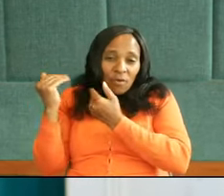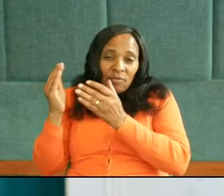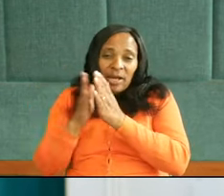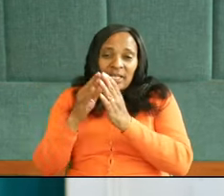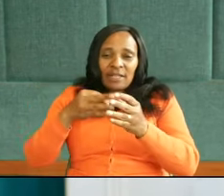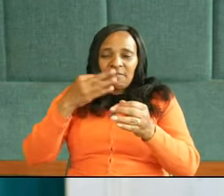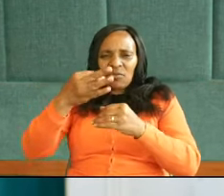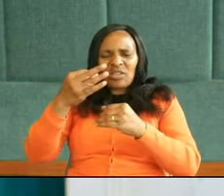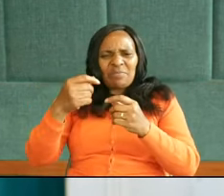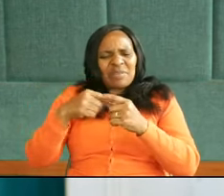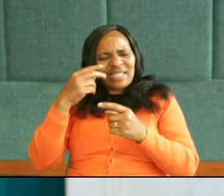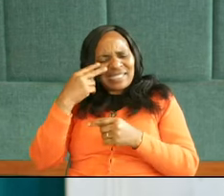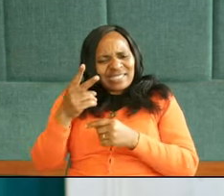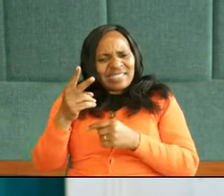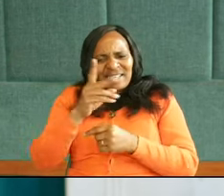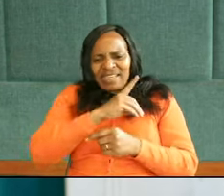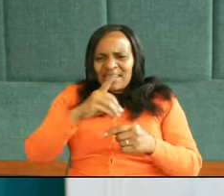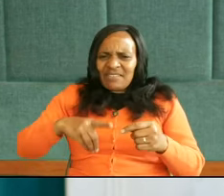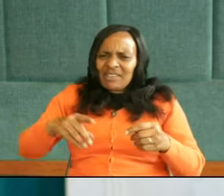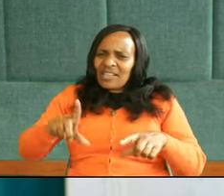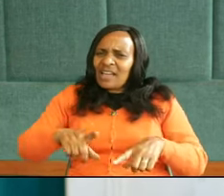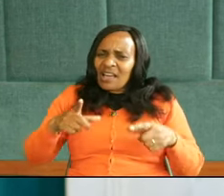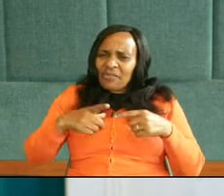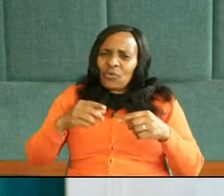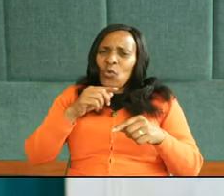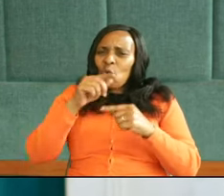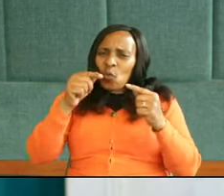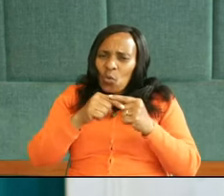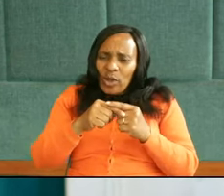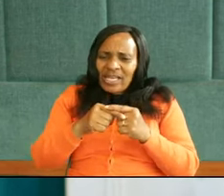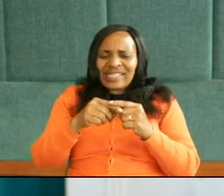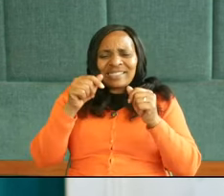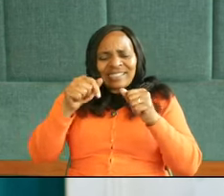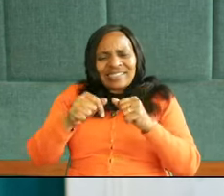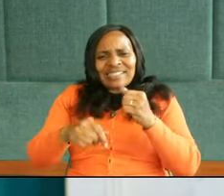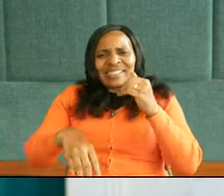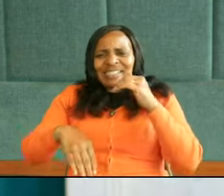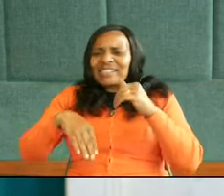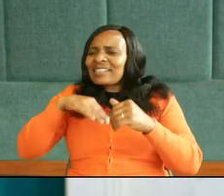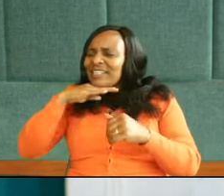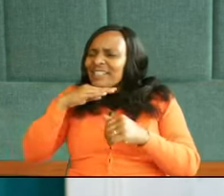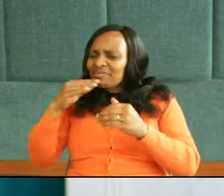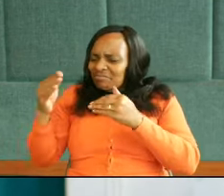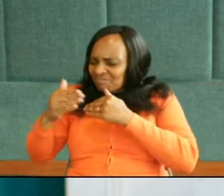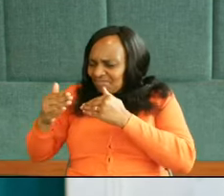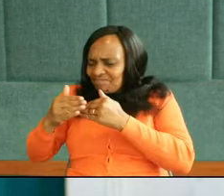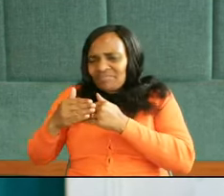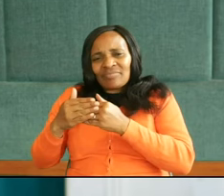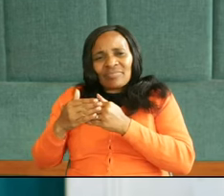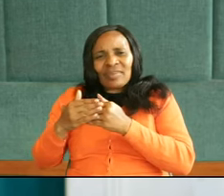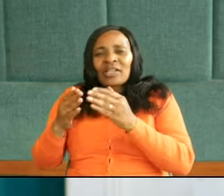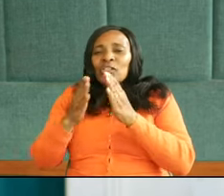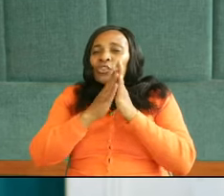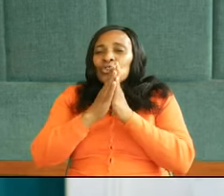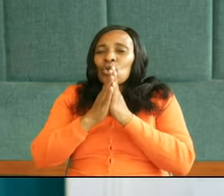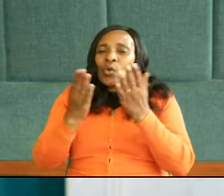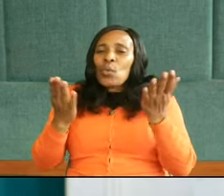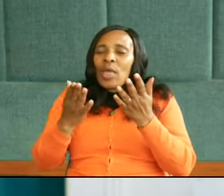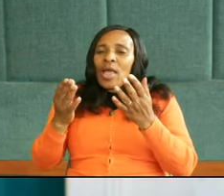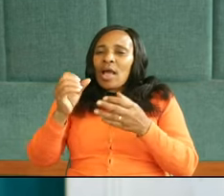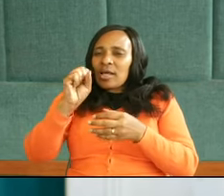look at David's life. When he was at the brink of death, and there's a story where